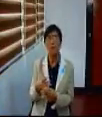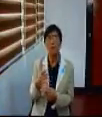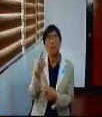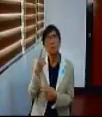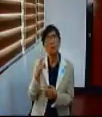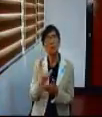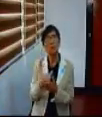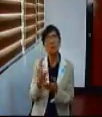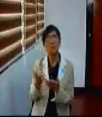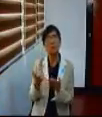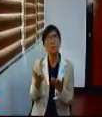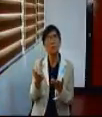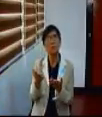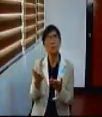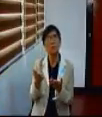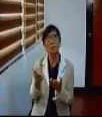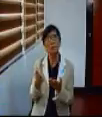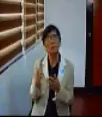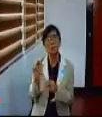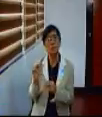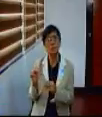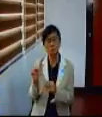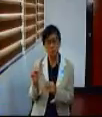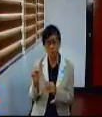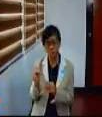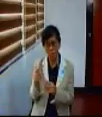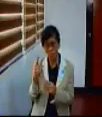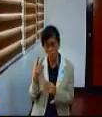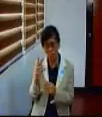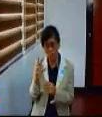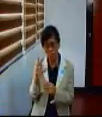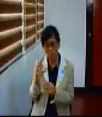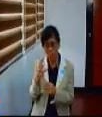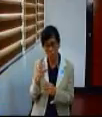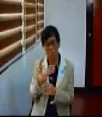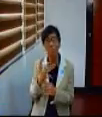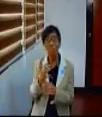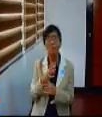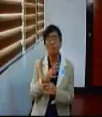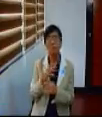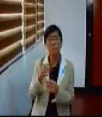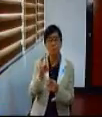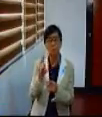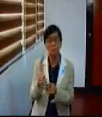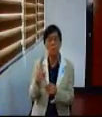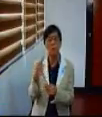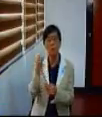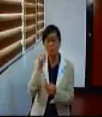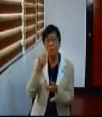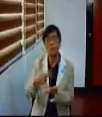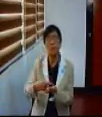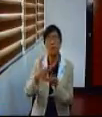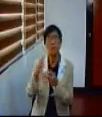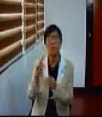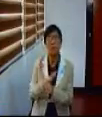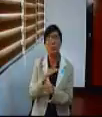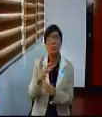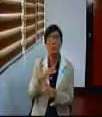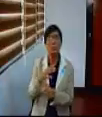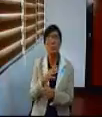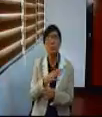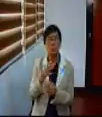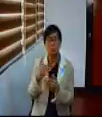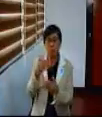it is an inquisitorial process like the Commission of Inquiry, it's always helpful that the Commission will reach